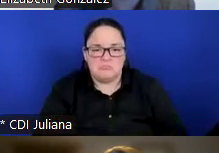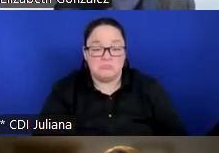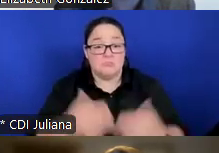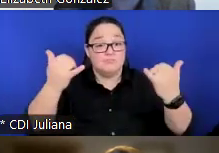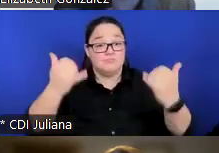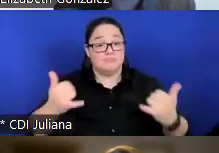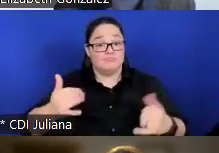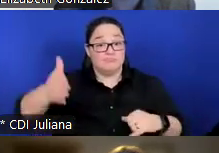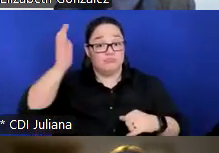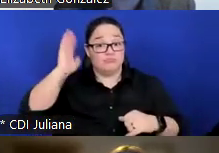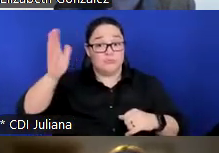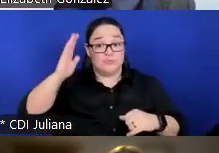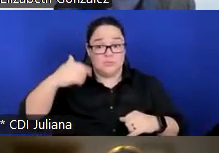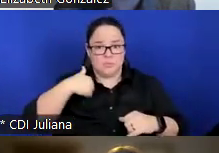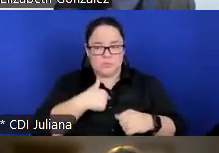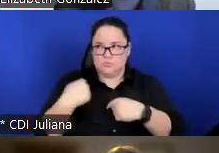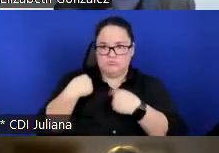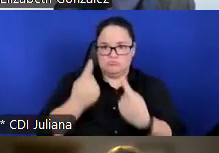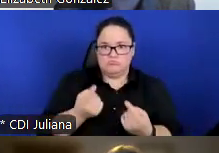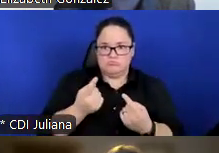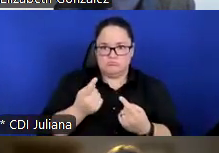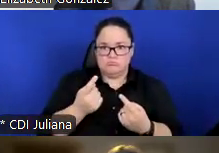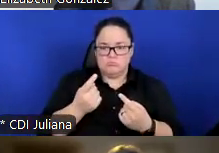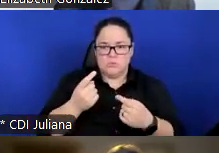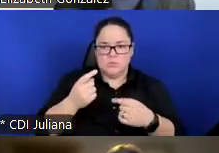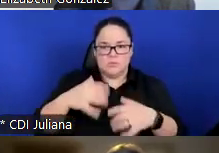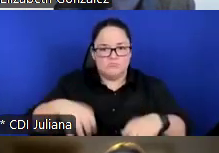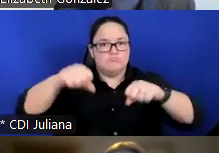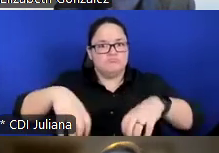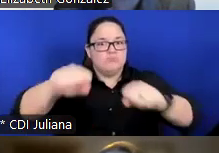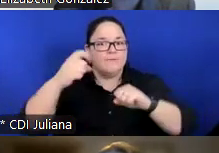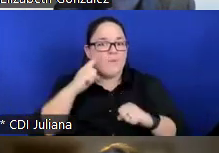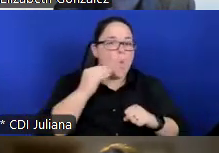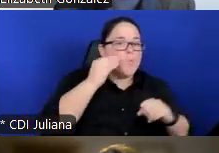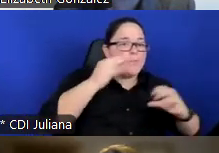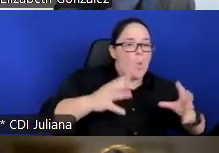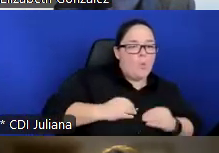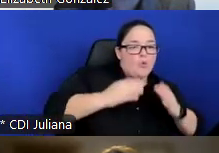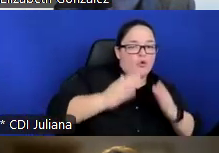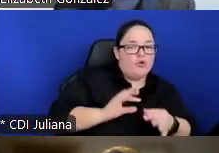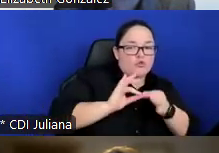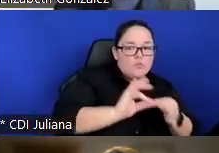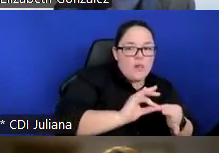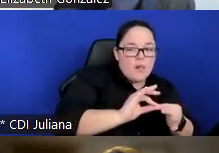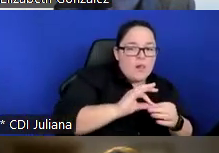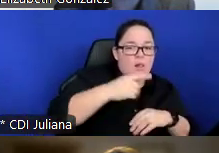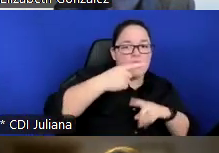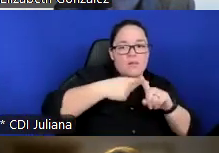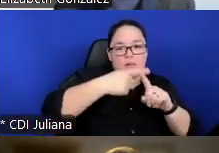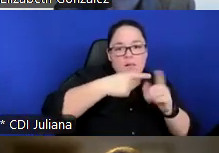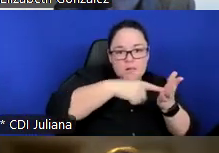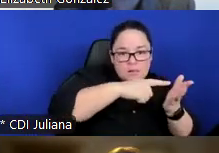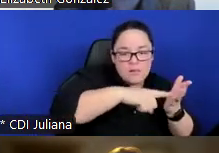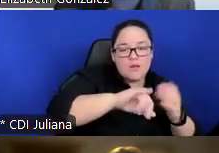for homeowners related to mortgages and insurance, followed by